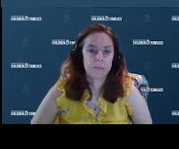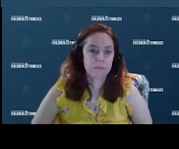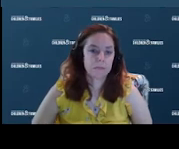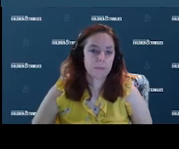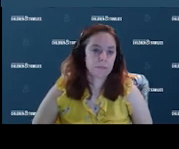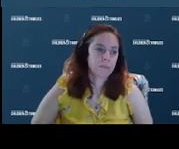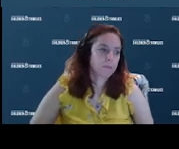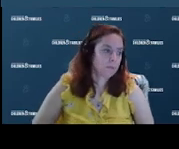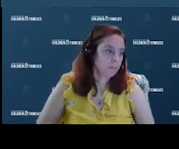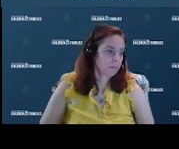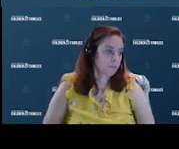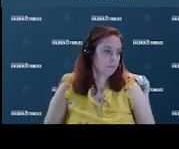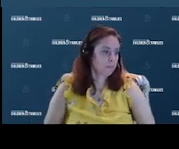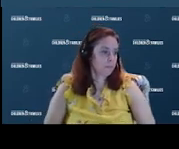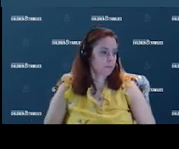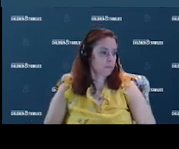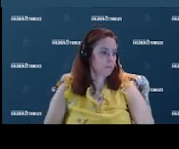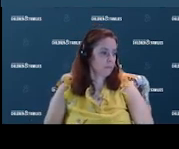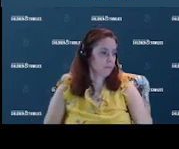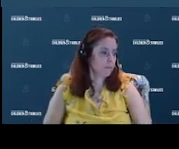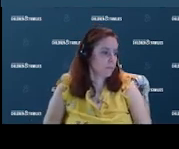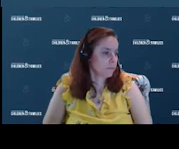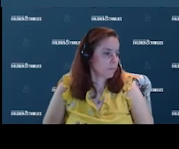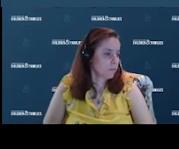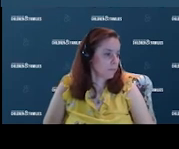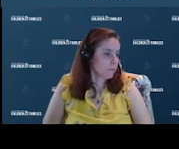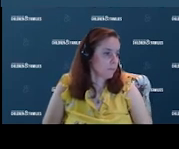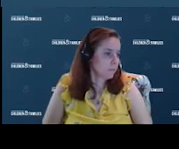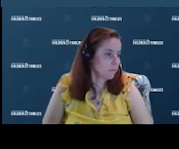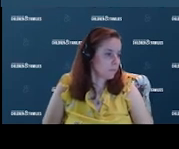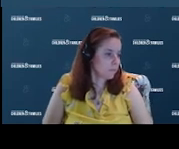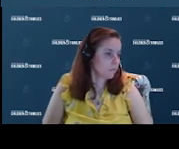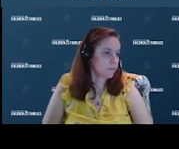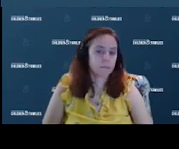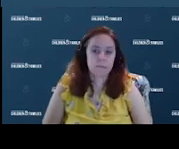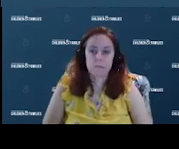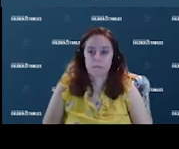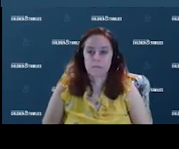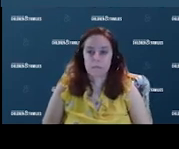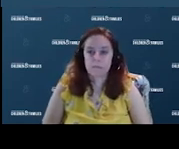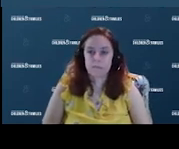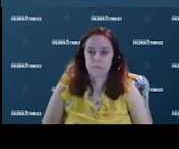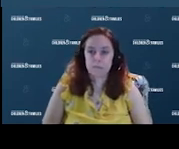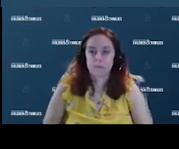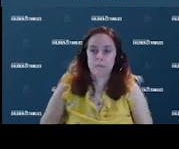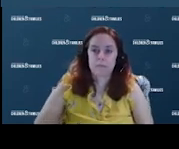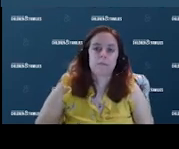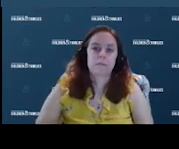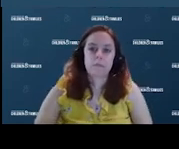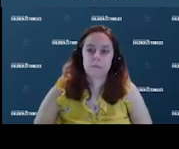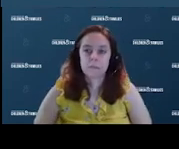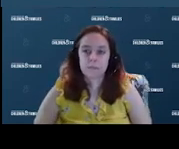and consult the cost of living adjustments. And we'll put the link for